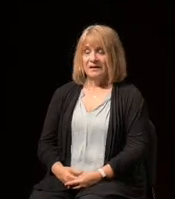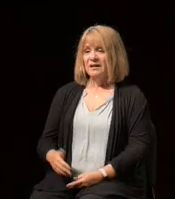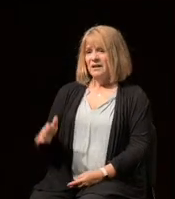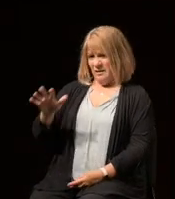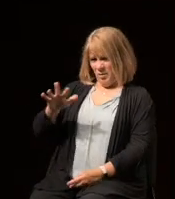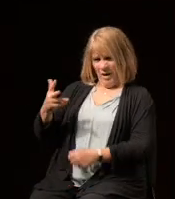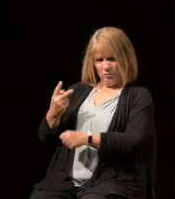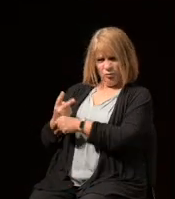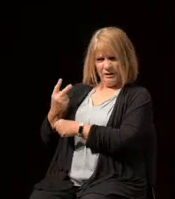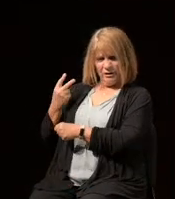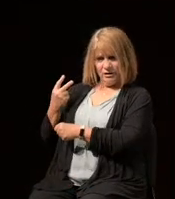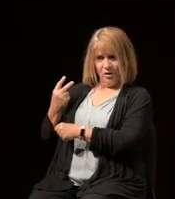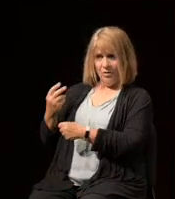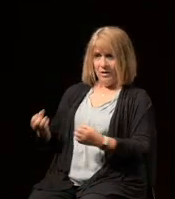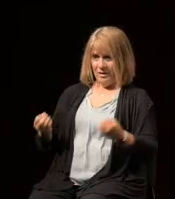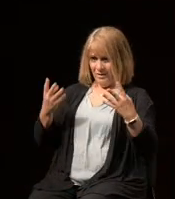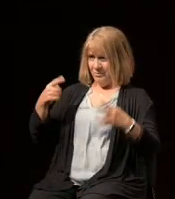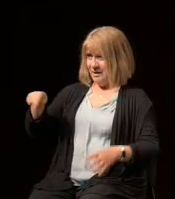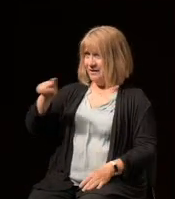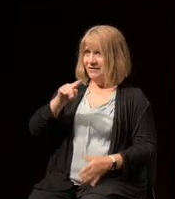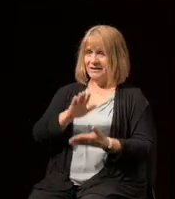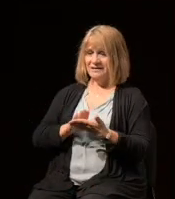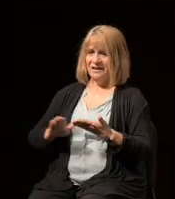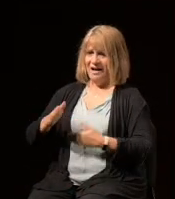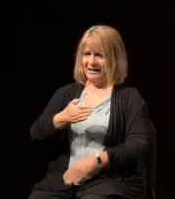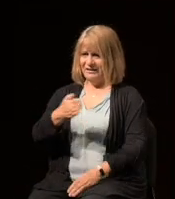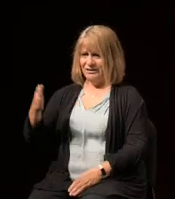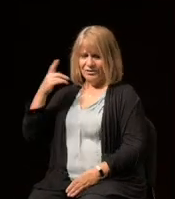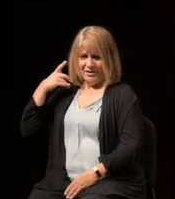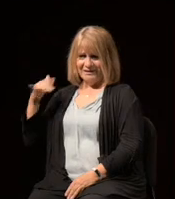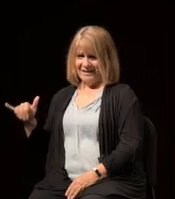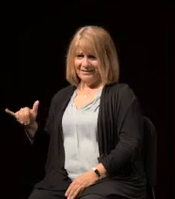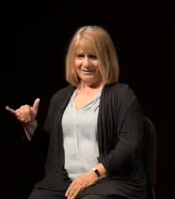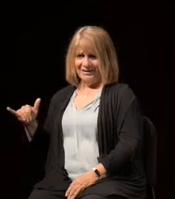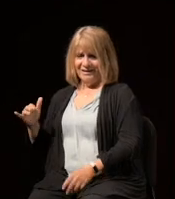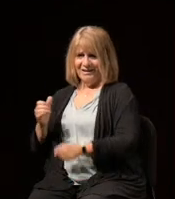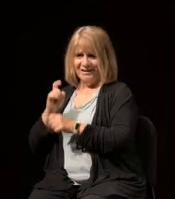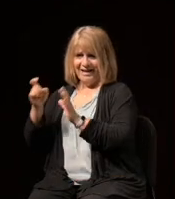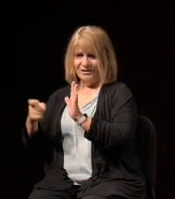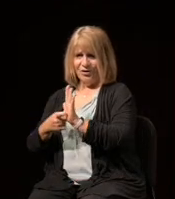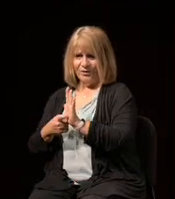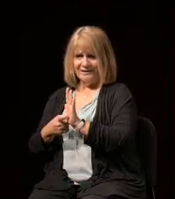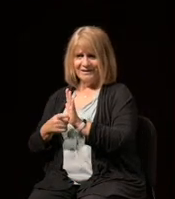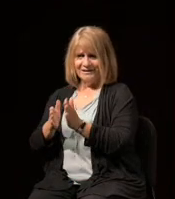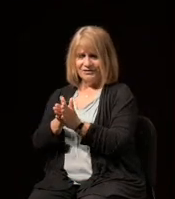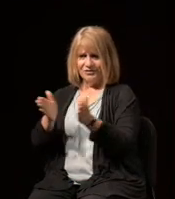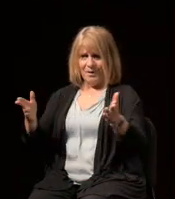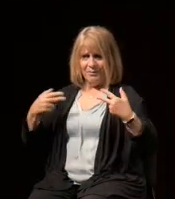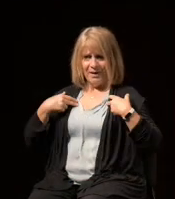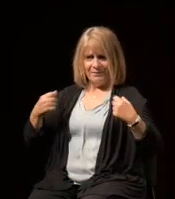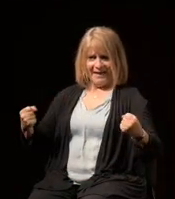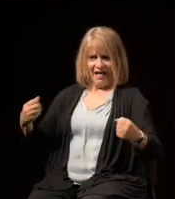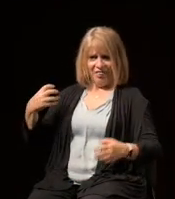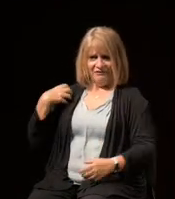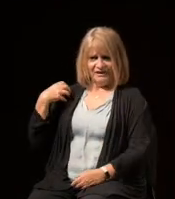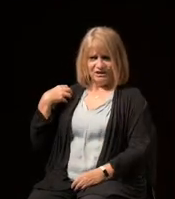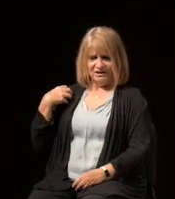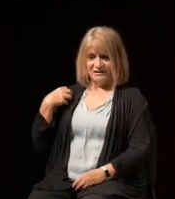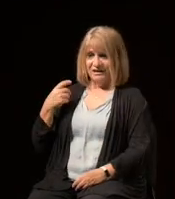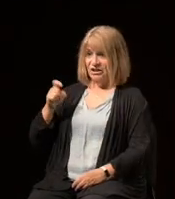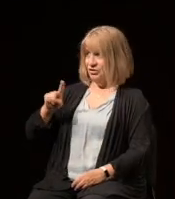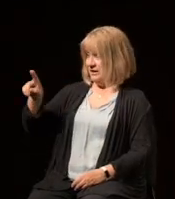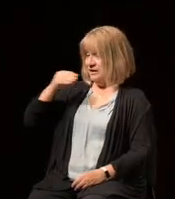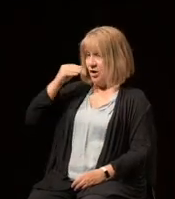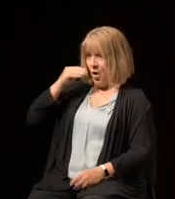ago, many of us in colleges across the state received notices from our public health officials that we were to go home and shelter